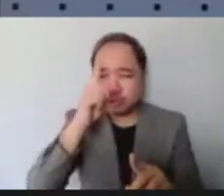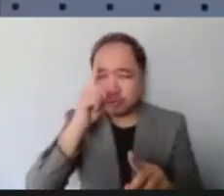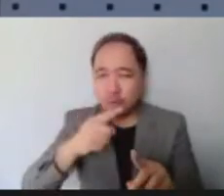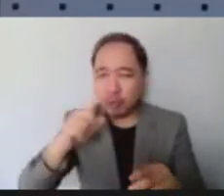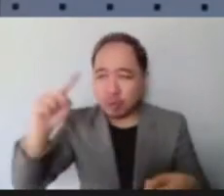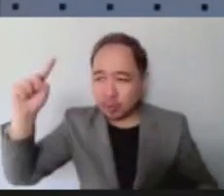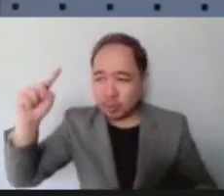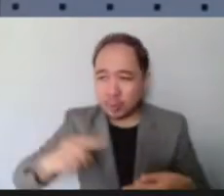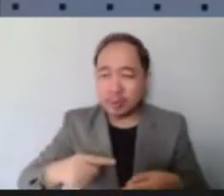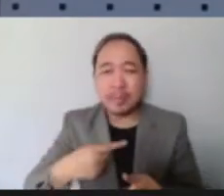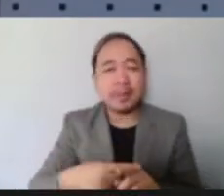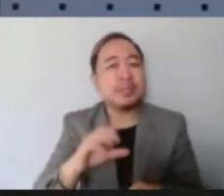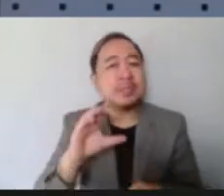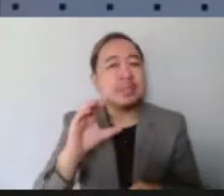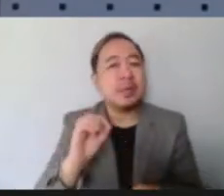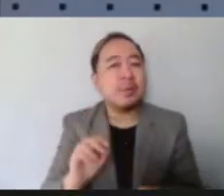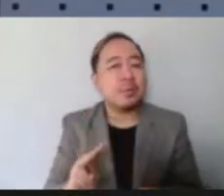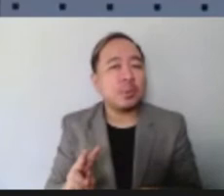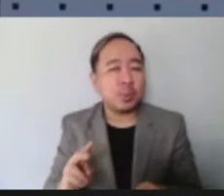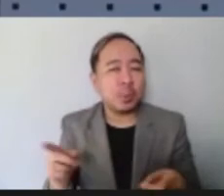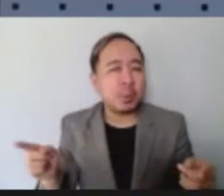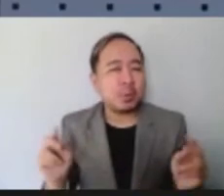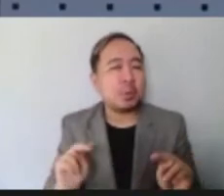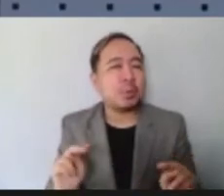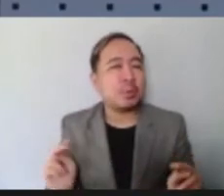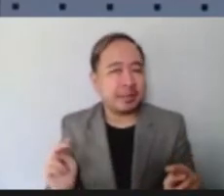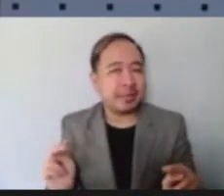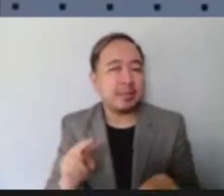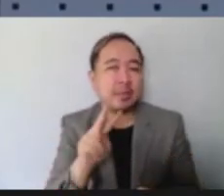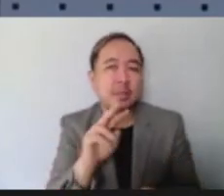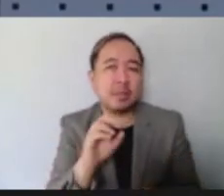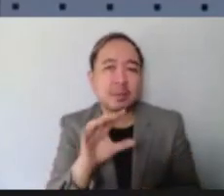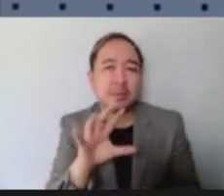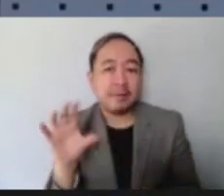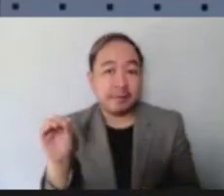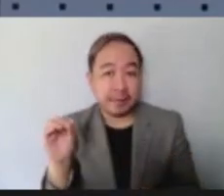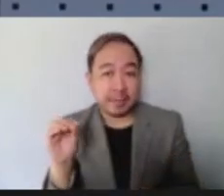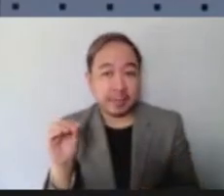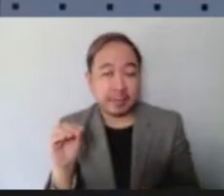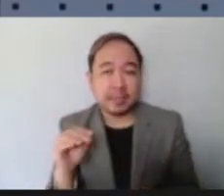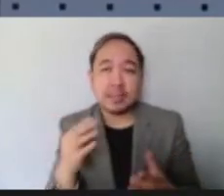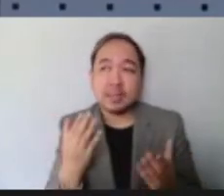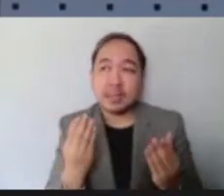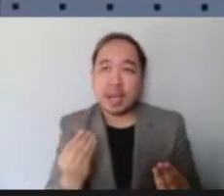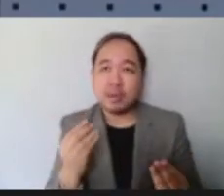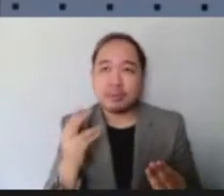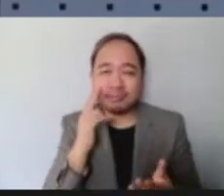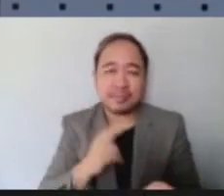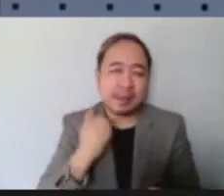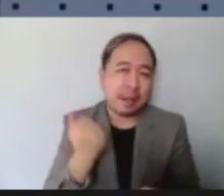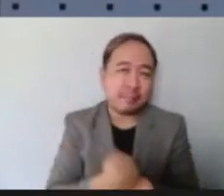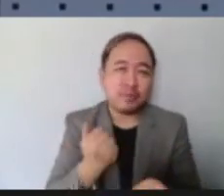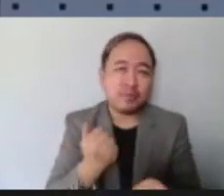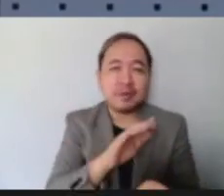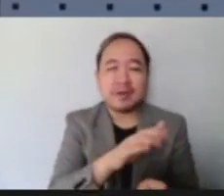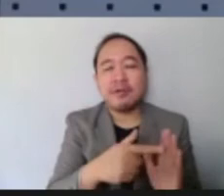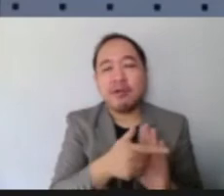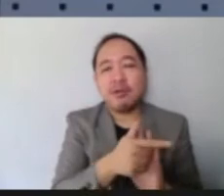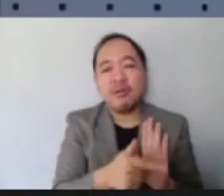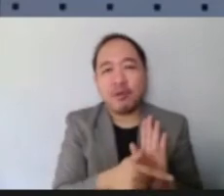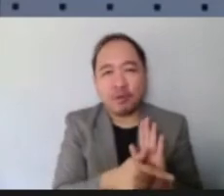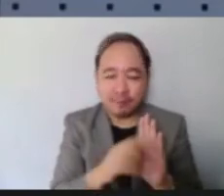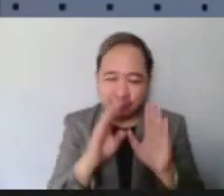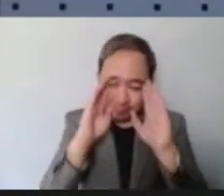well as carbon neutrality by 2050 including the enactment of the carbon Neutrality Acts in addition